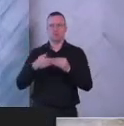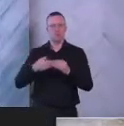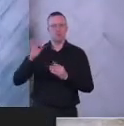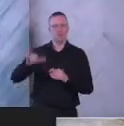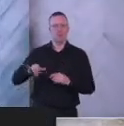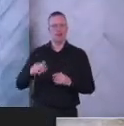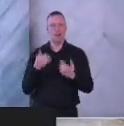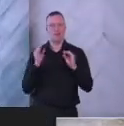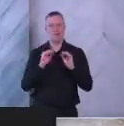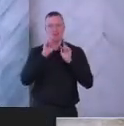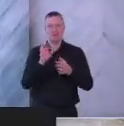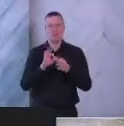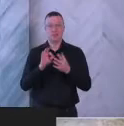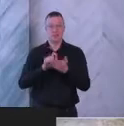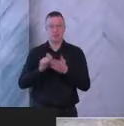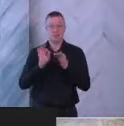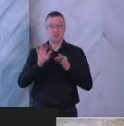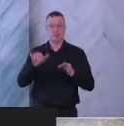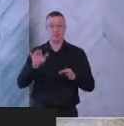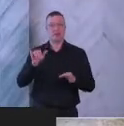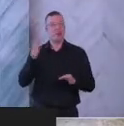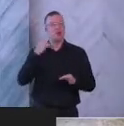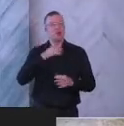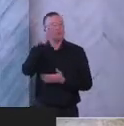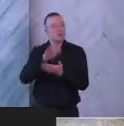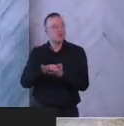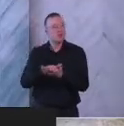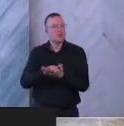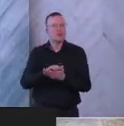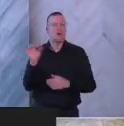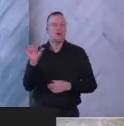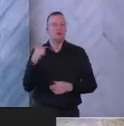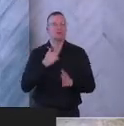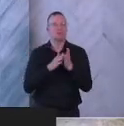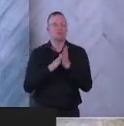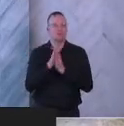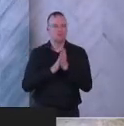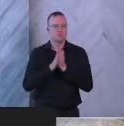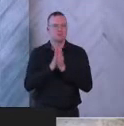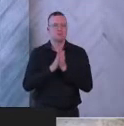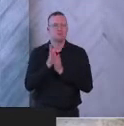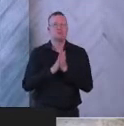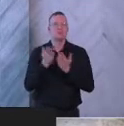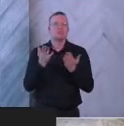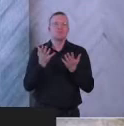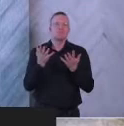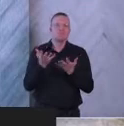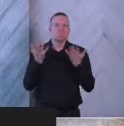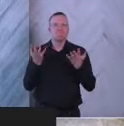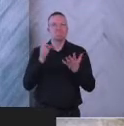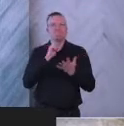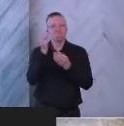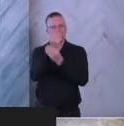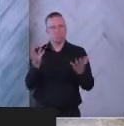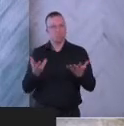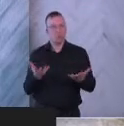one. So I will say that that's what I really believe in, and that I wanted to mostly come across here today with is I